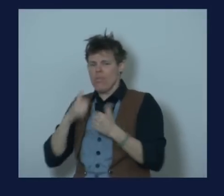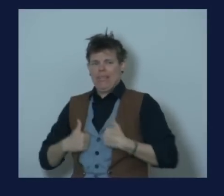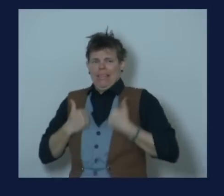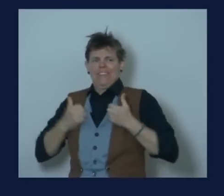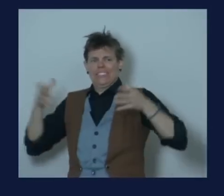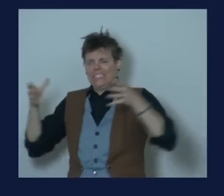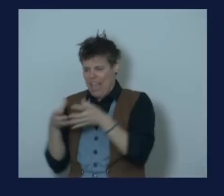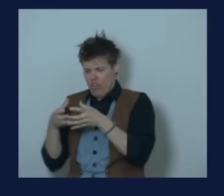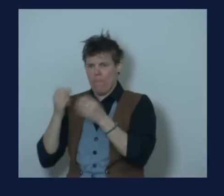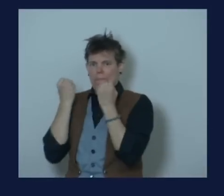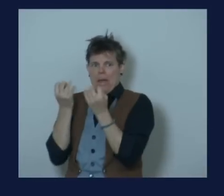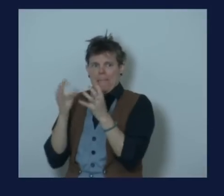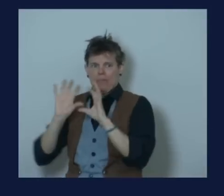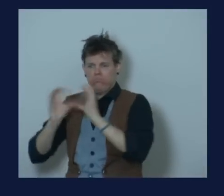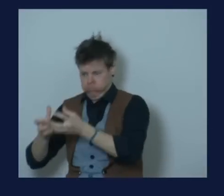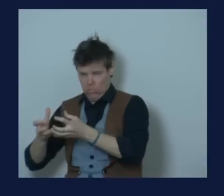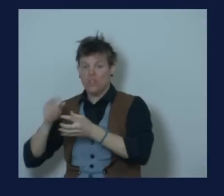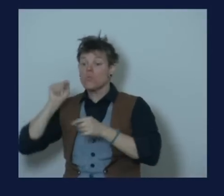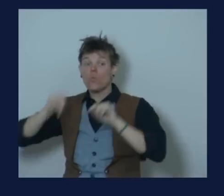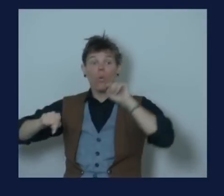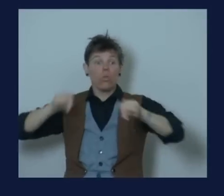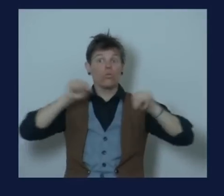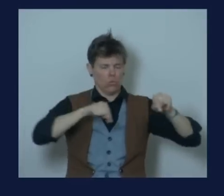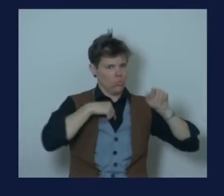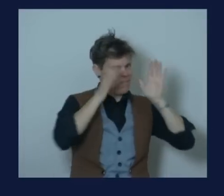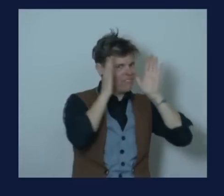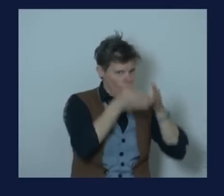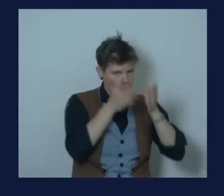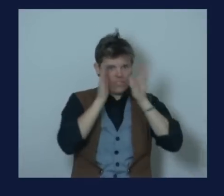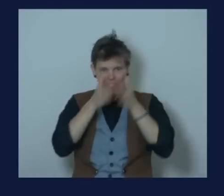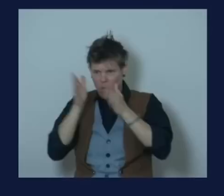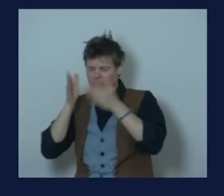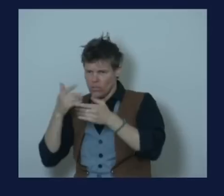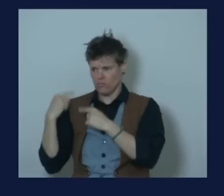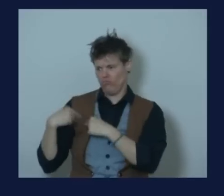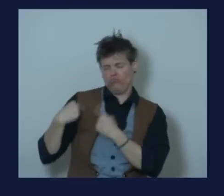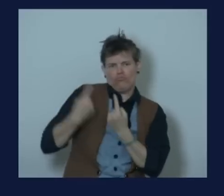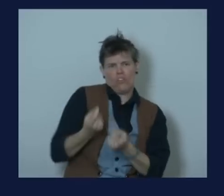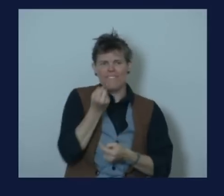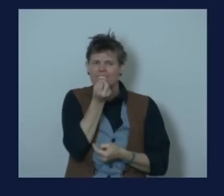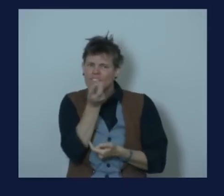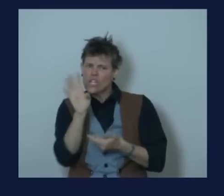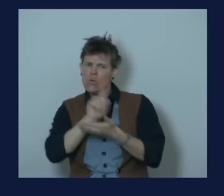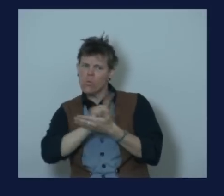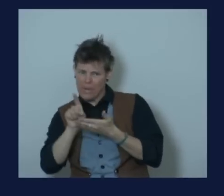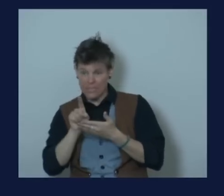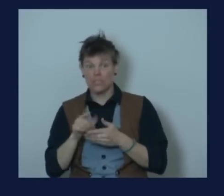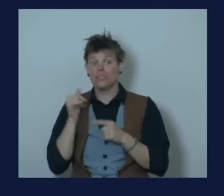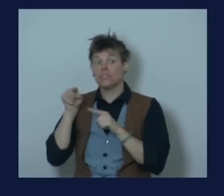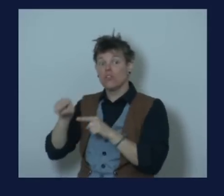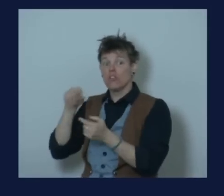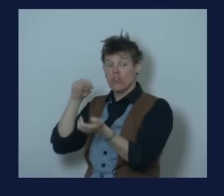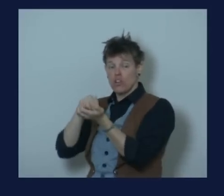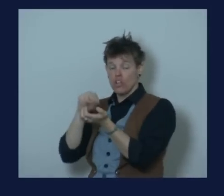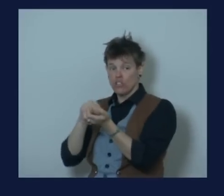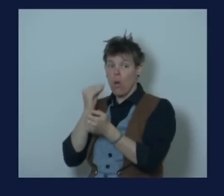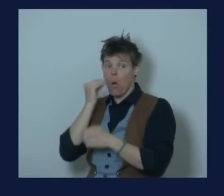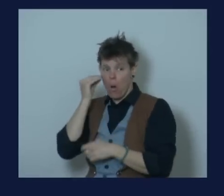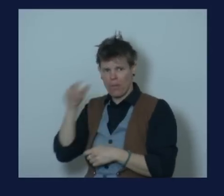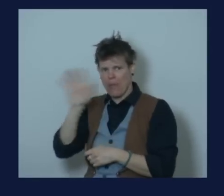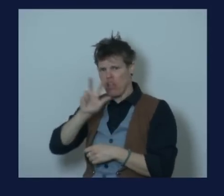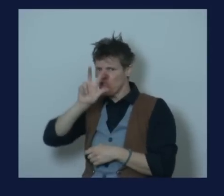targeting these communities for weeks. We've been specifically in 35 nursing homes doing targeted testing